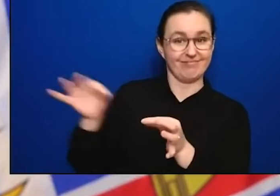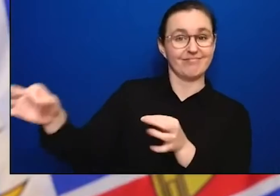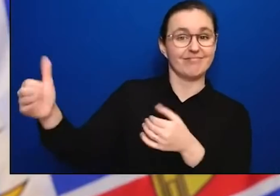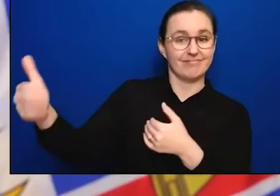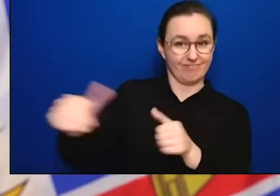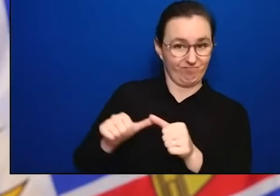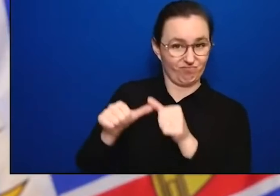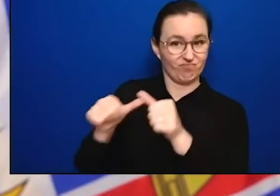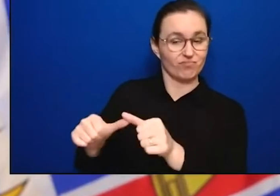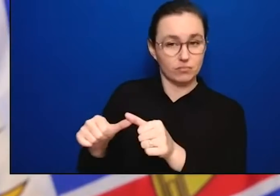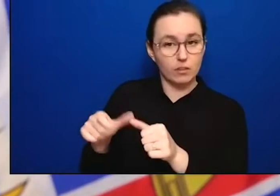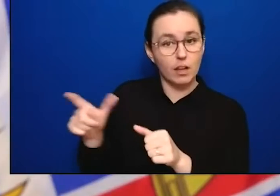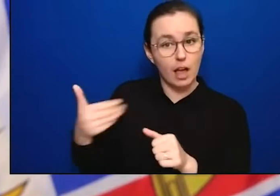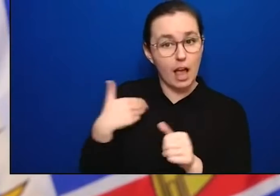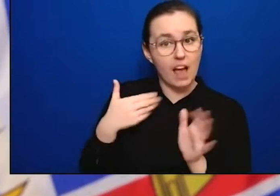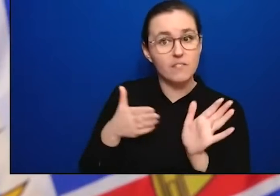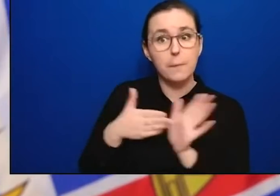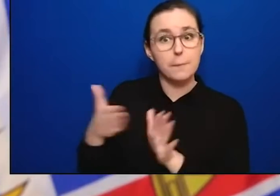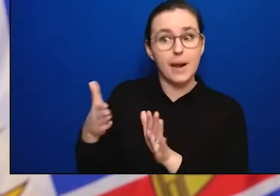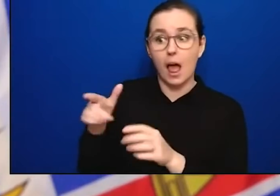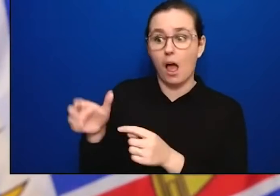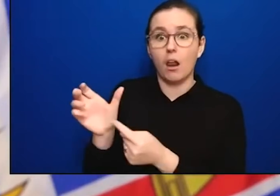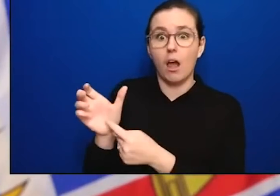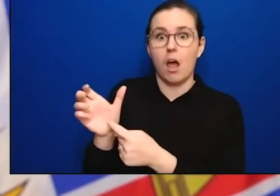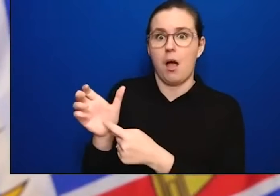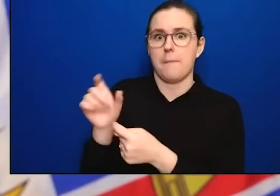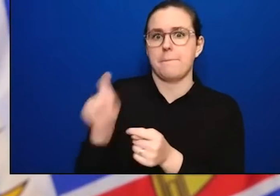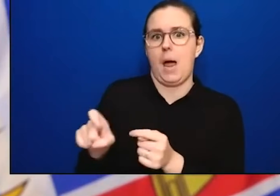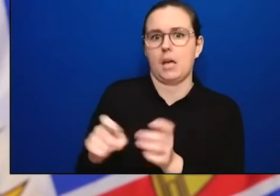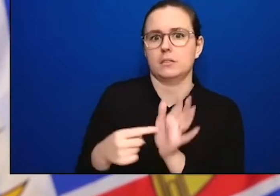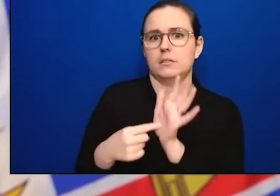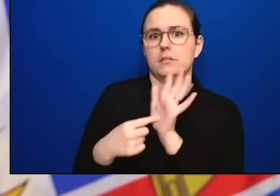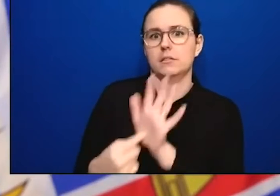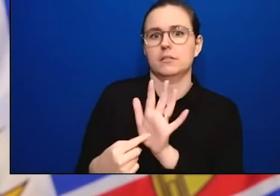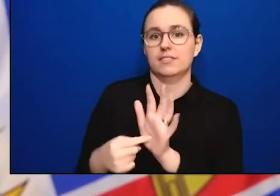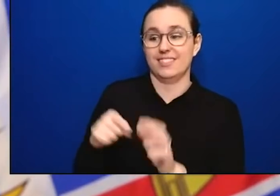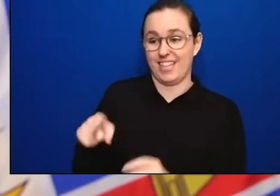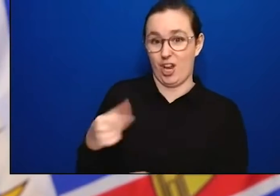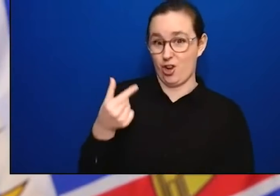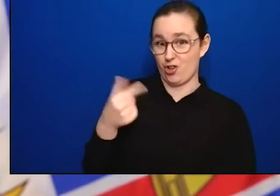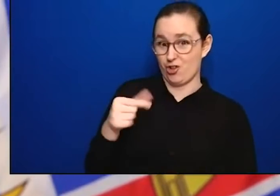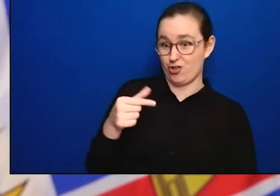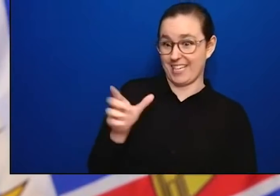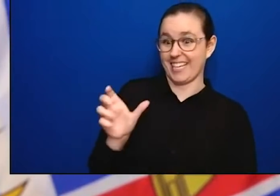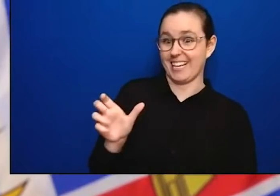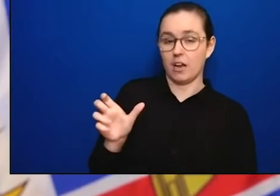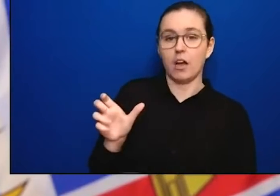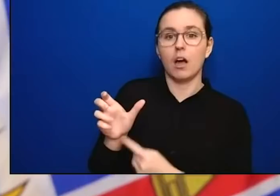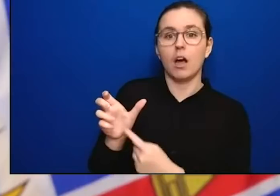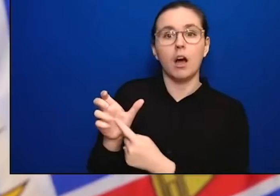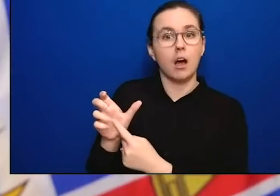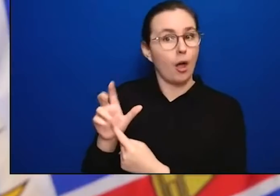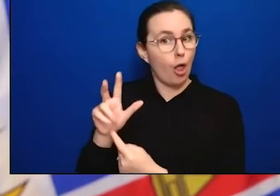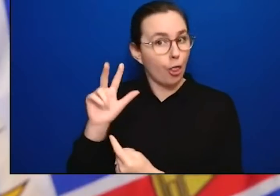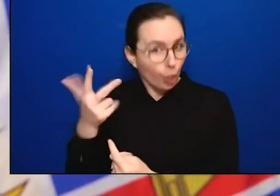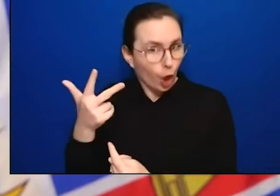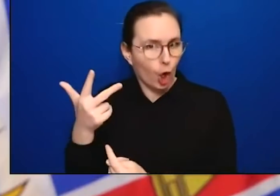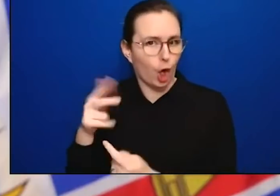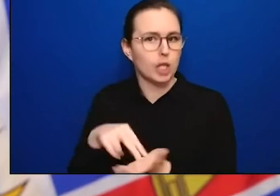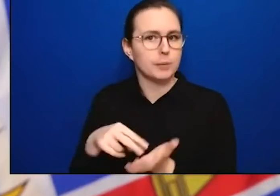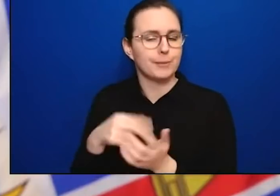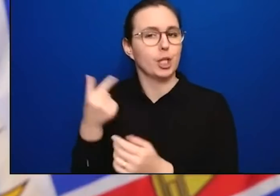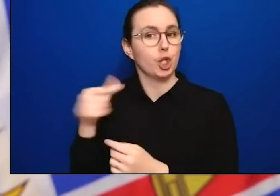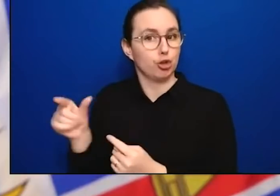Now that you're extending the vaccine passport, I know you've been asked this in the past, but do you have any plans to include the third booster dose